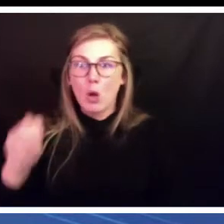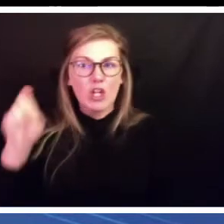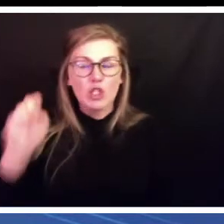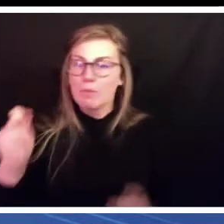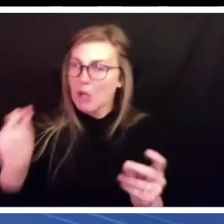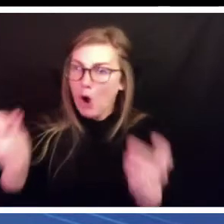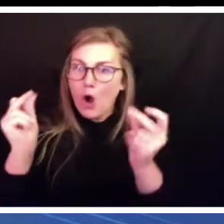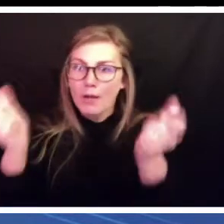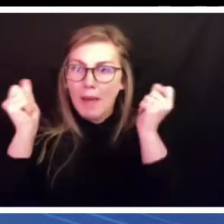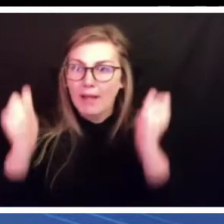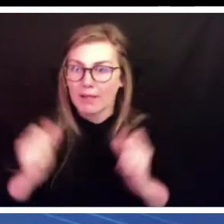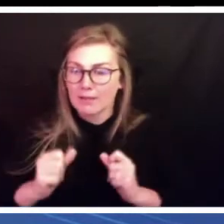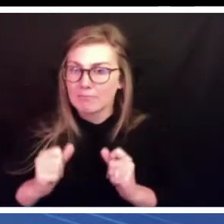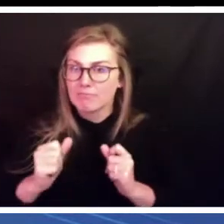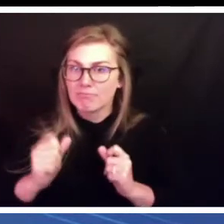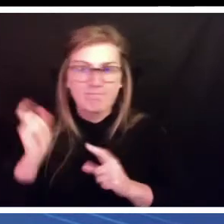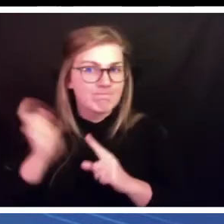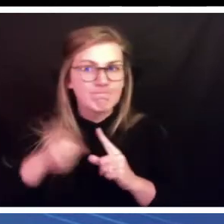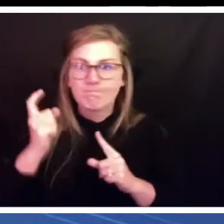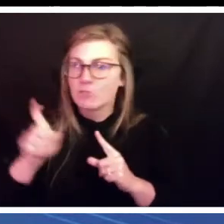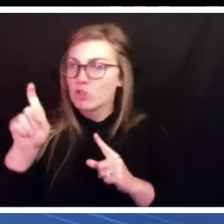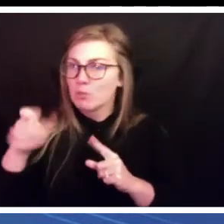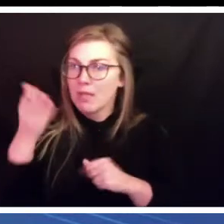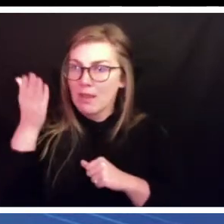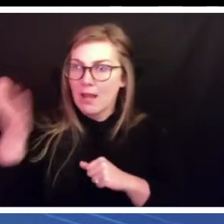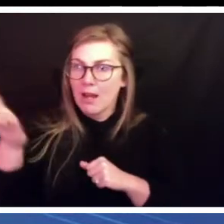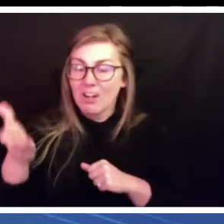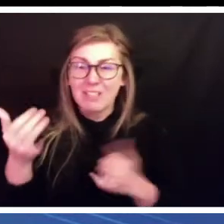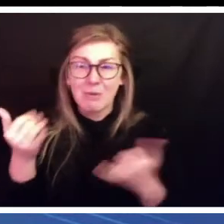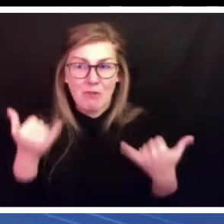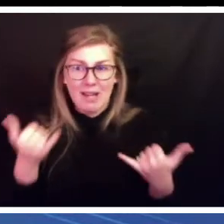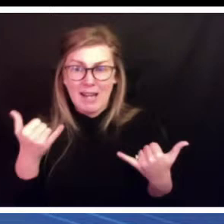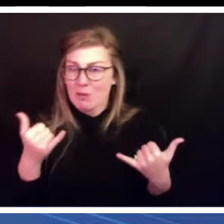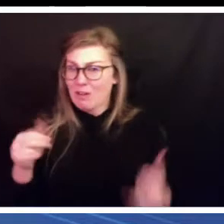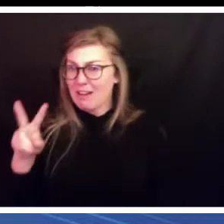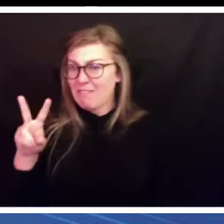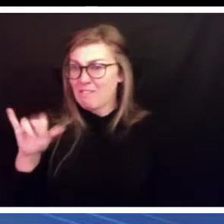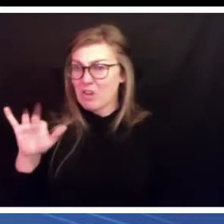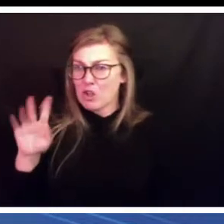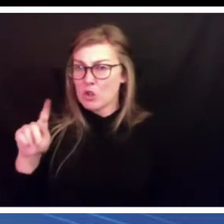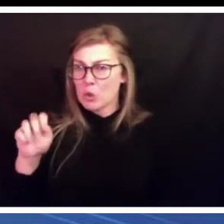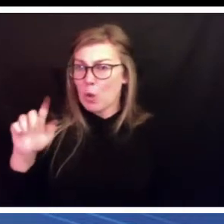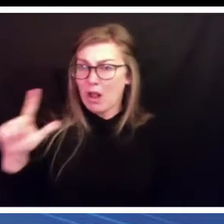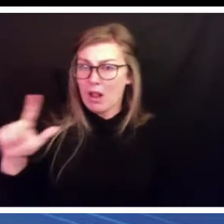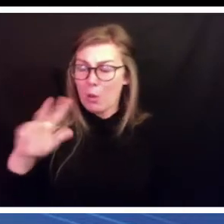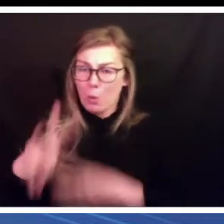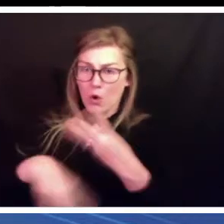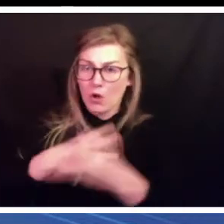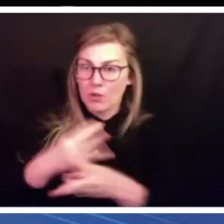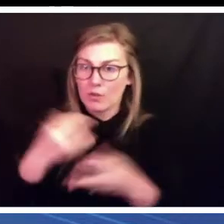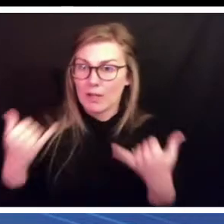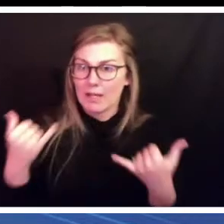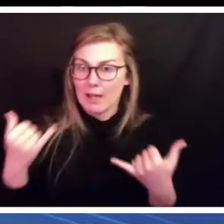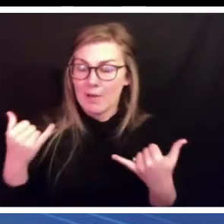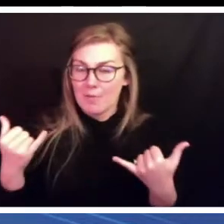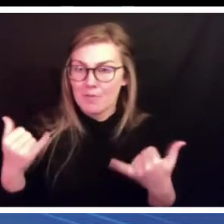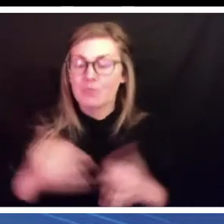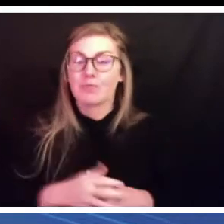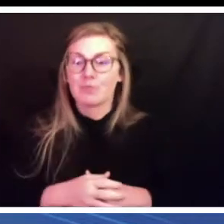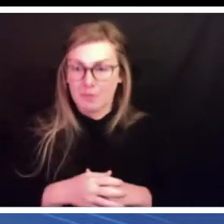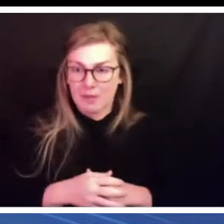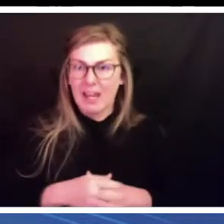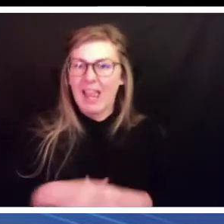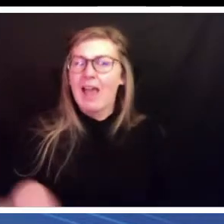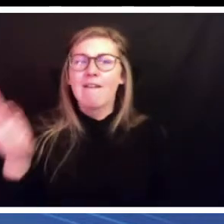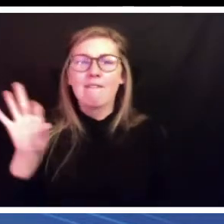that we are right now. So I believe YouTube has stepped up. I believe Facebook has something they built in a number of years ago. I'm